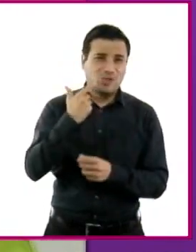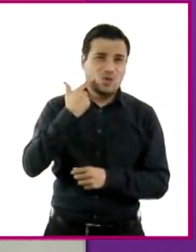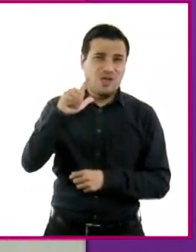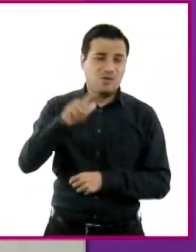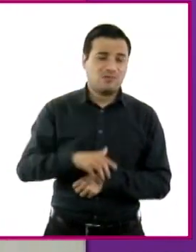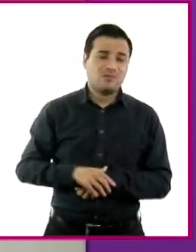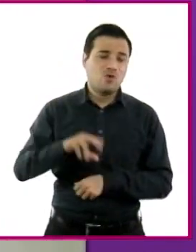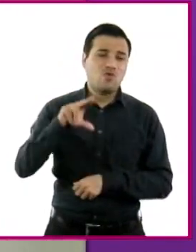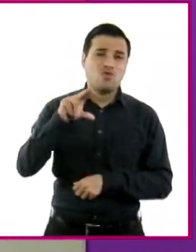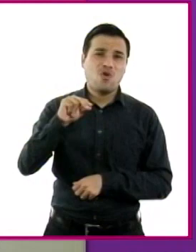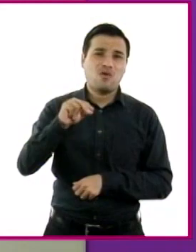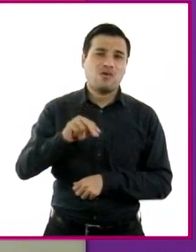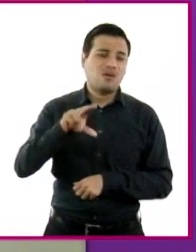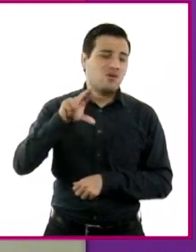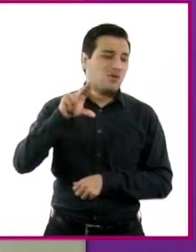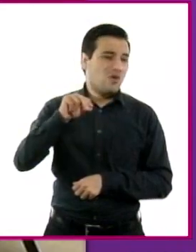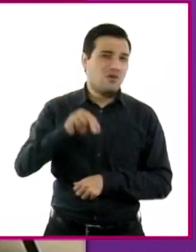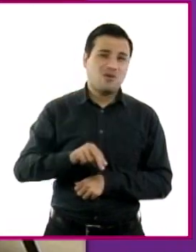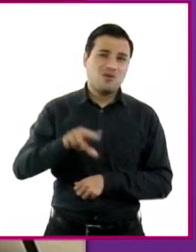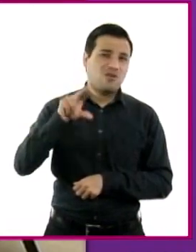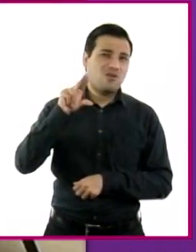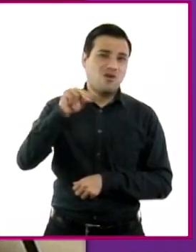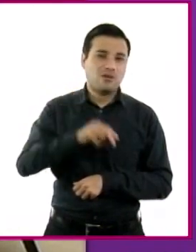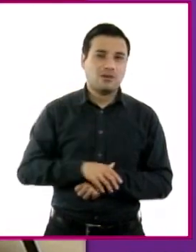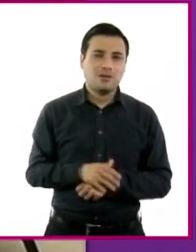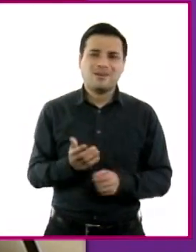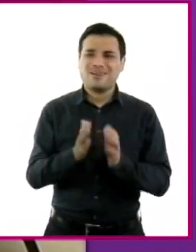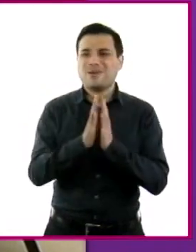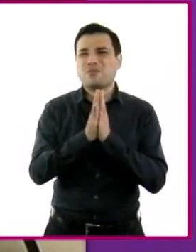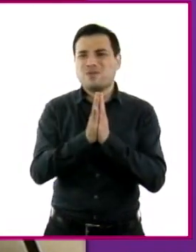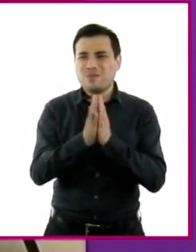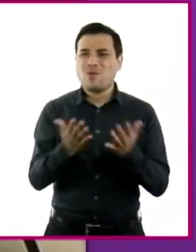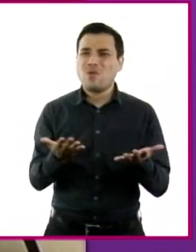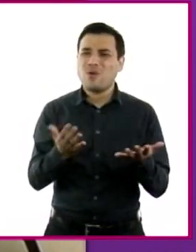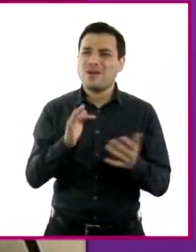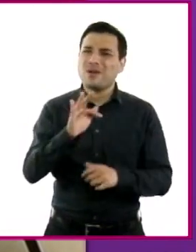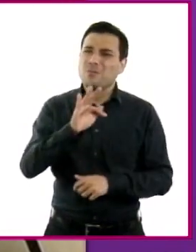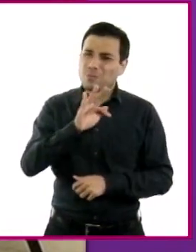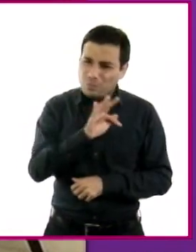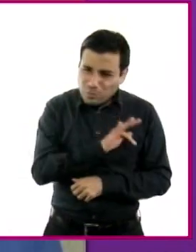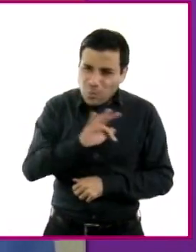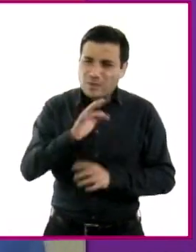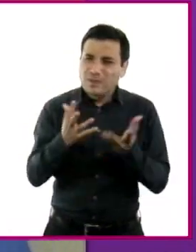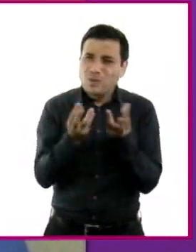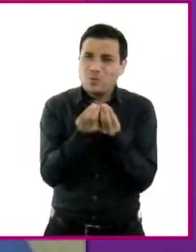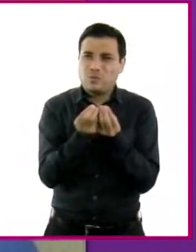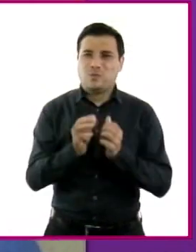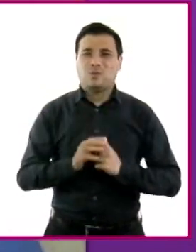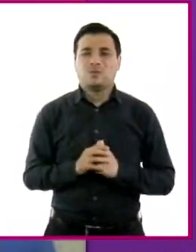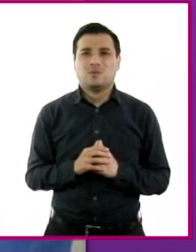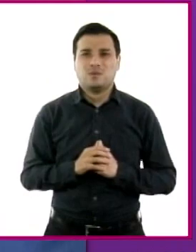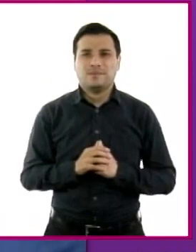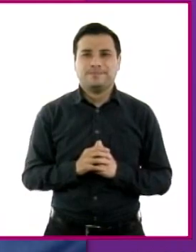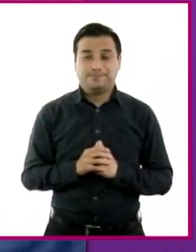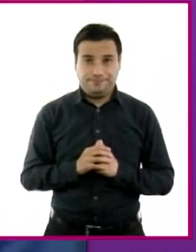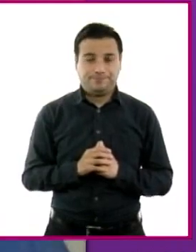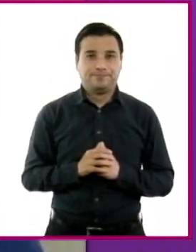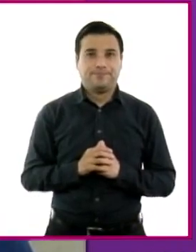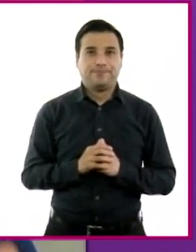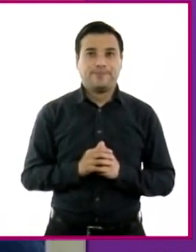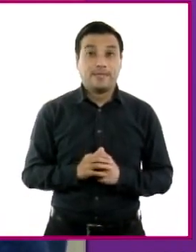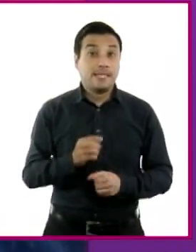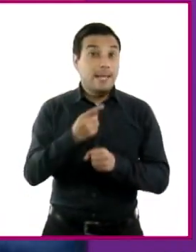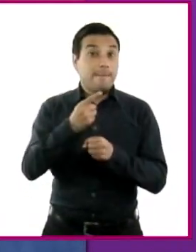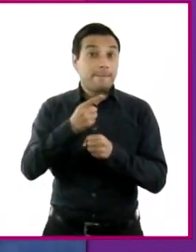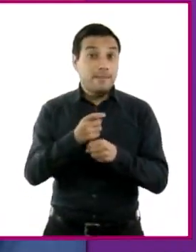no, and no. Oh, please. You can work together. The first team, the